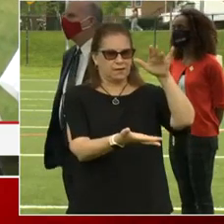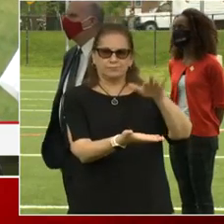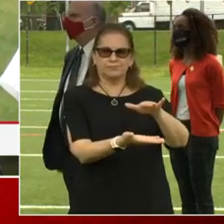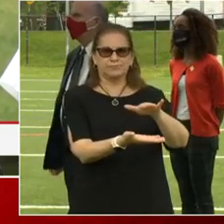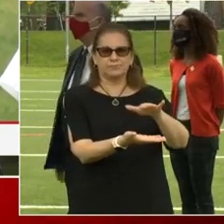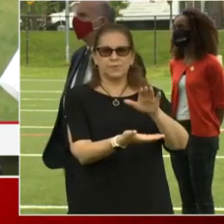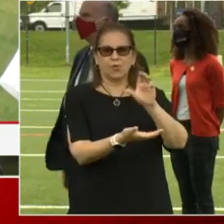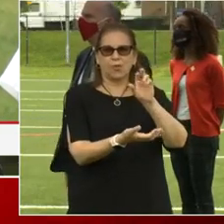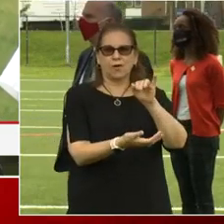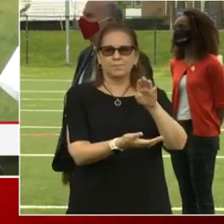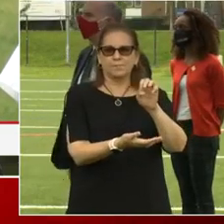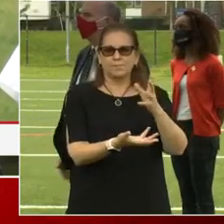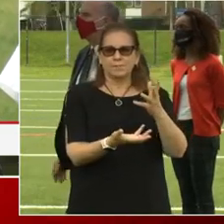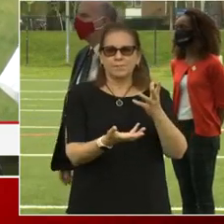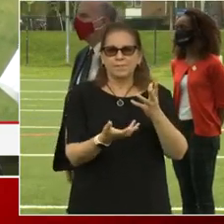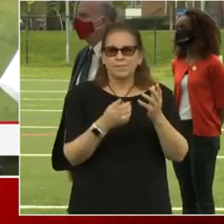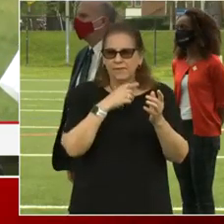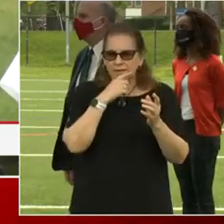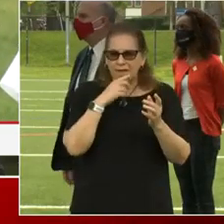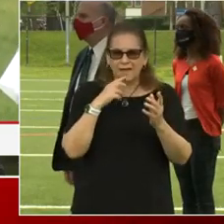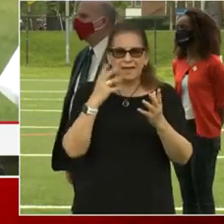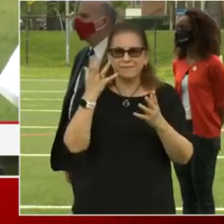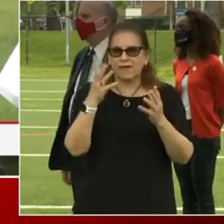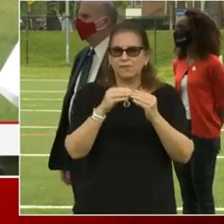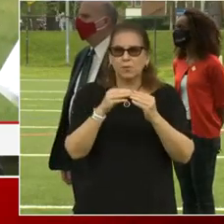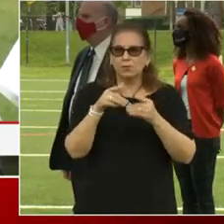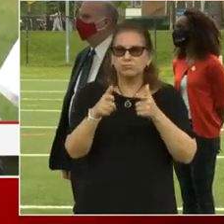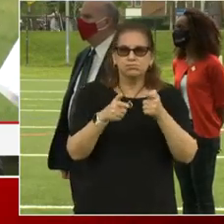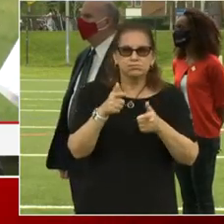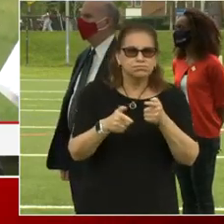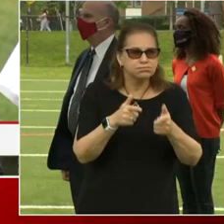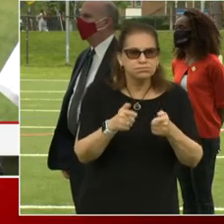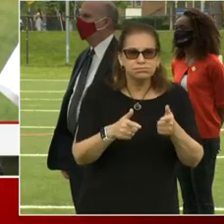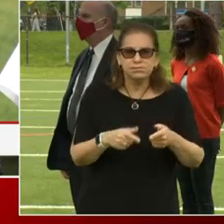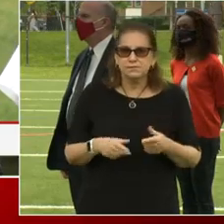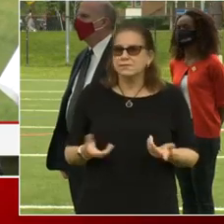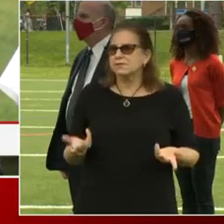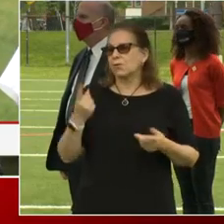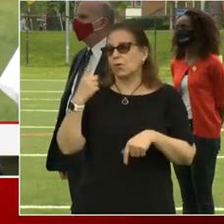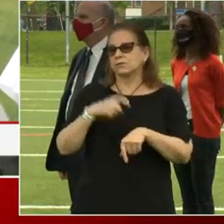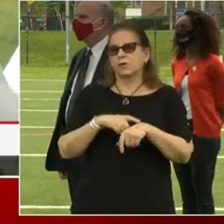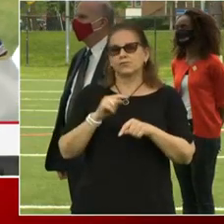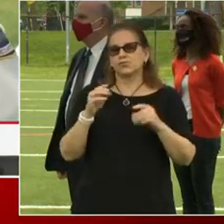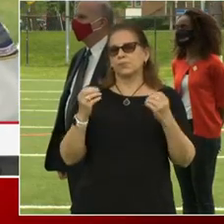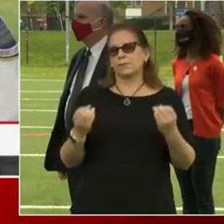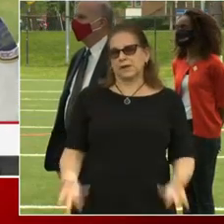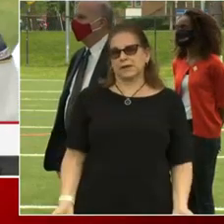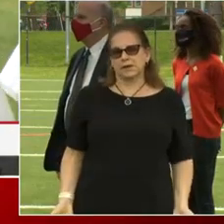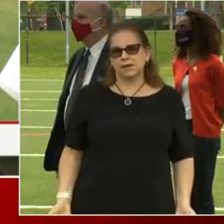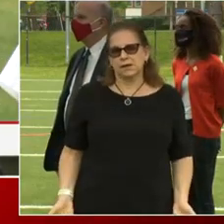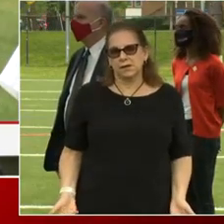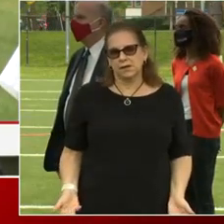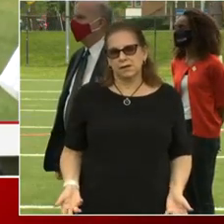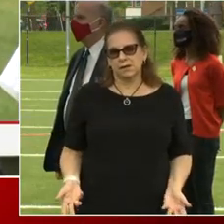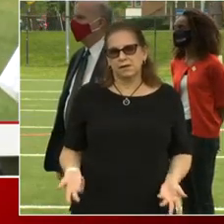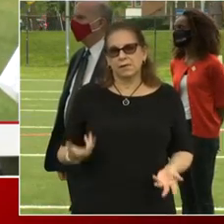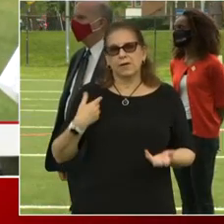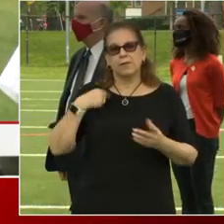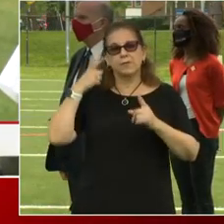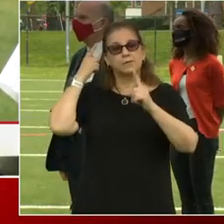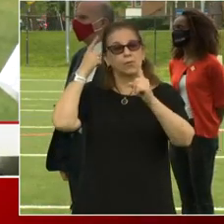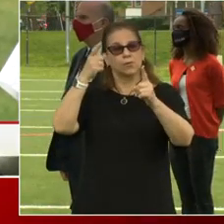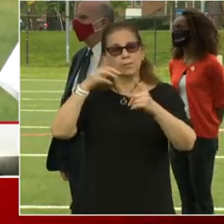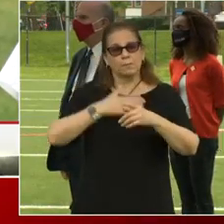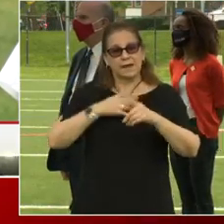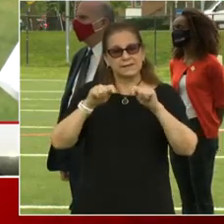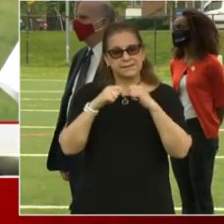it's, 5 more homicides, 2 more homicides. One is one too many. And the goal that I've set for my team, the question